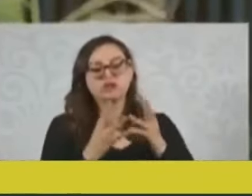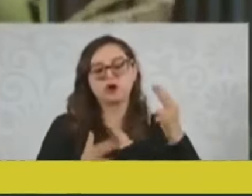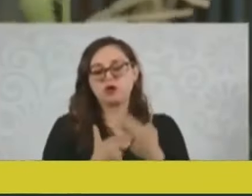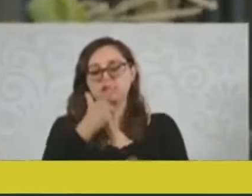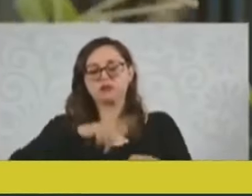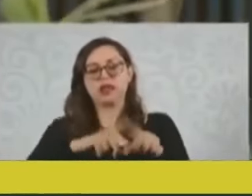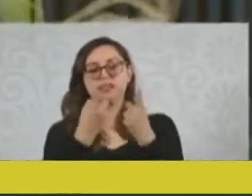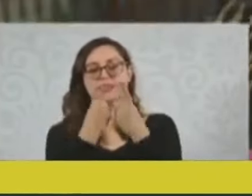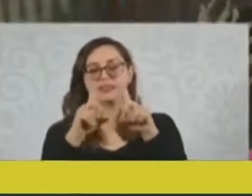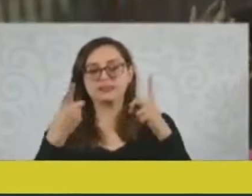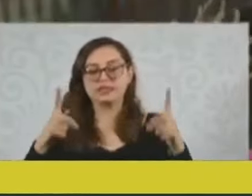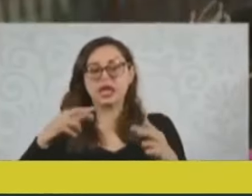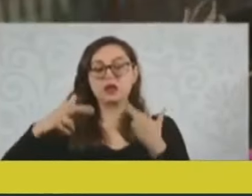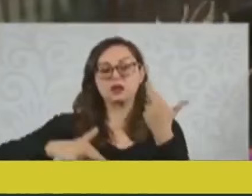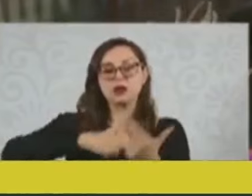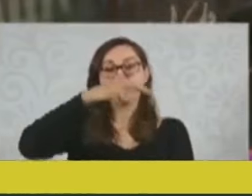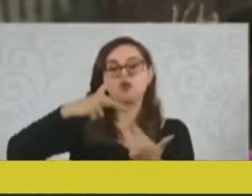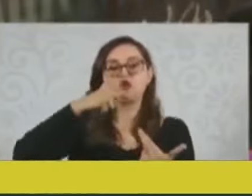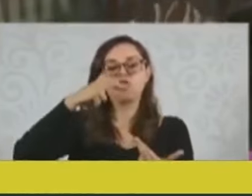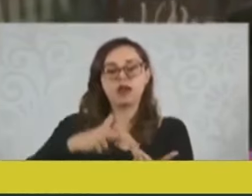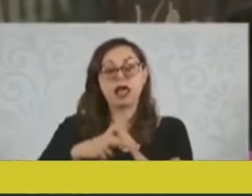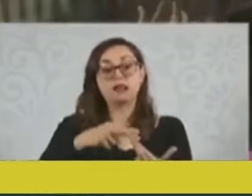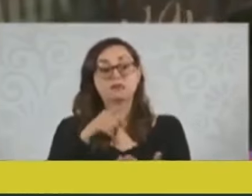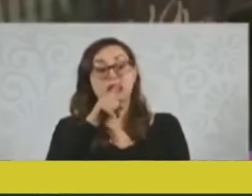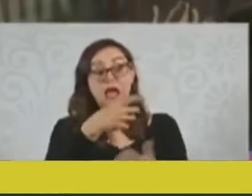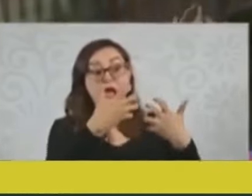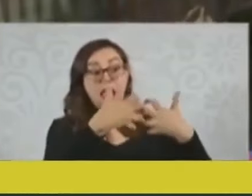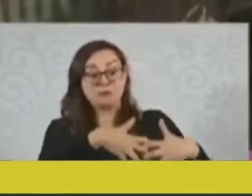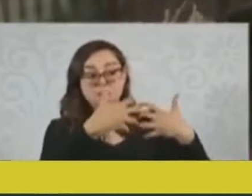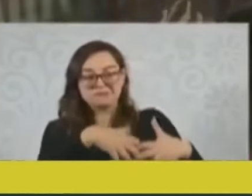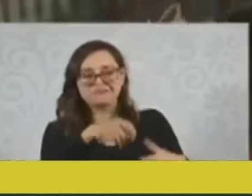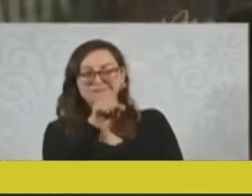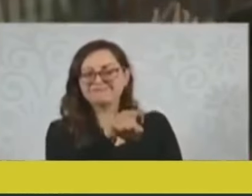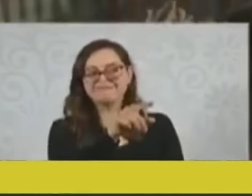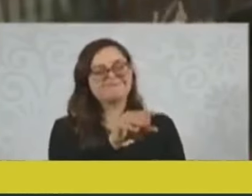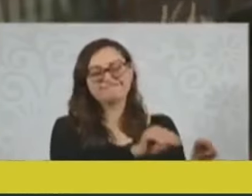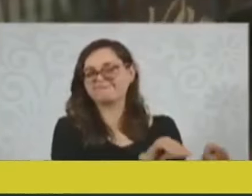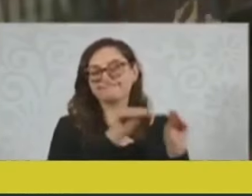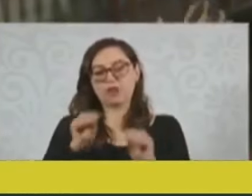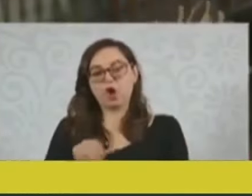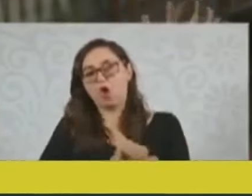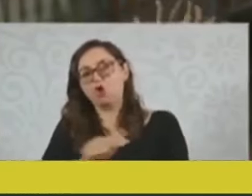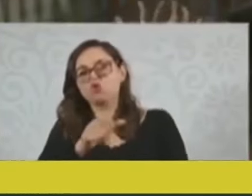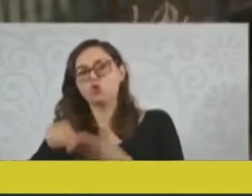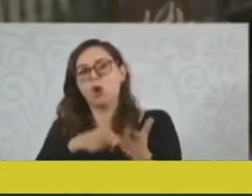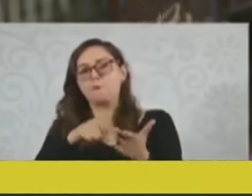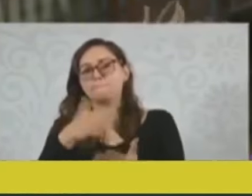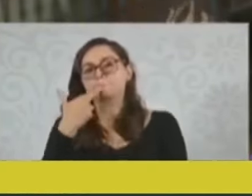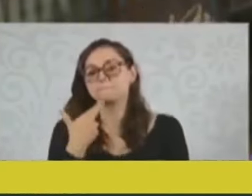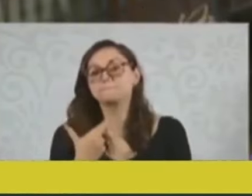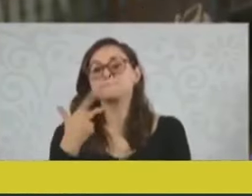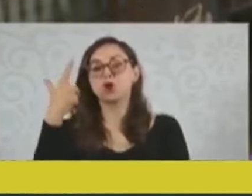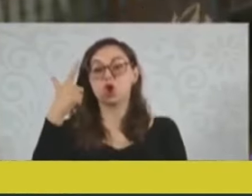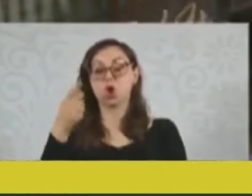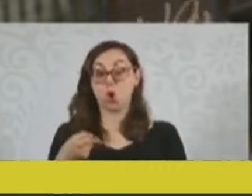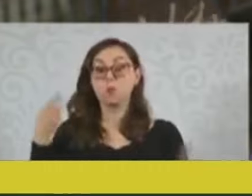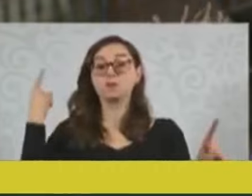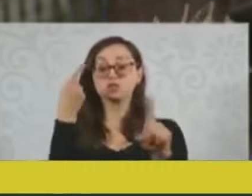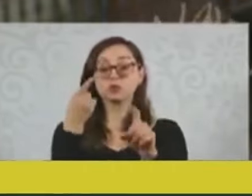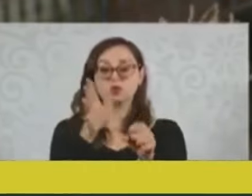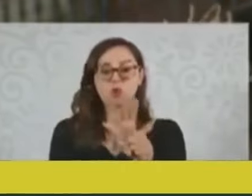with several chambers and businessmen and women the National Council for Development and Relocation. The objective is